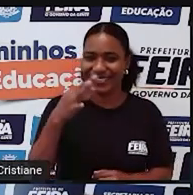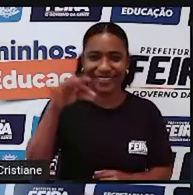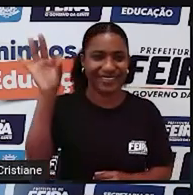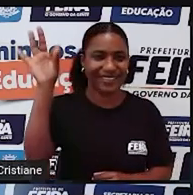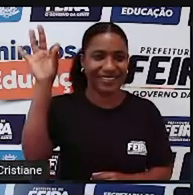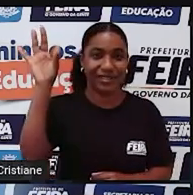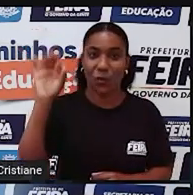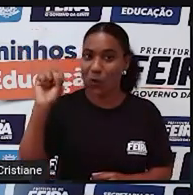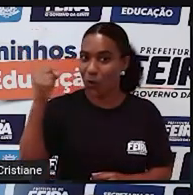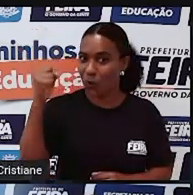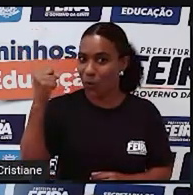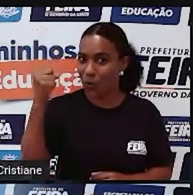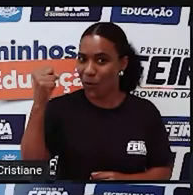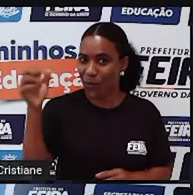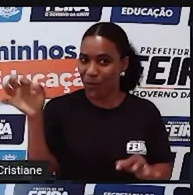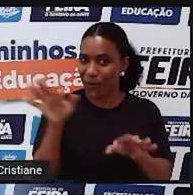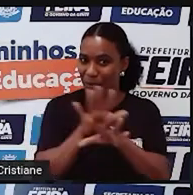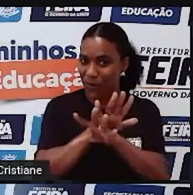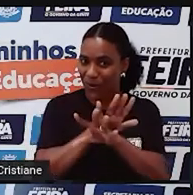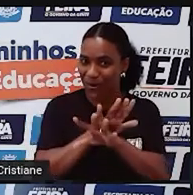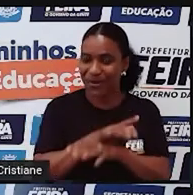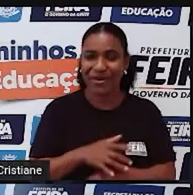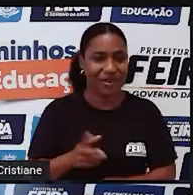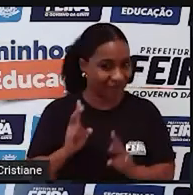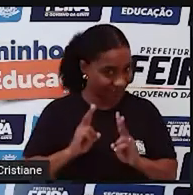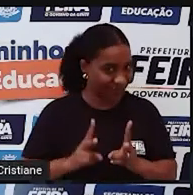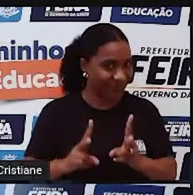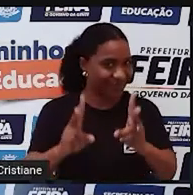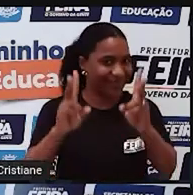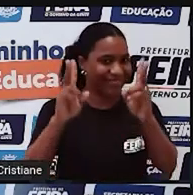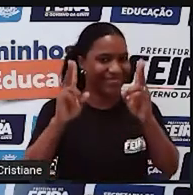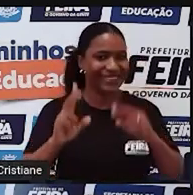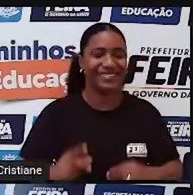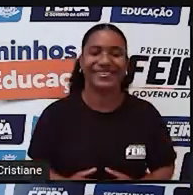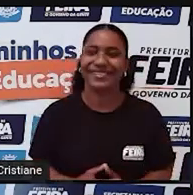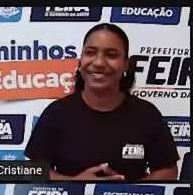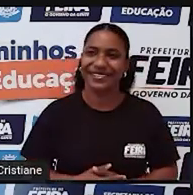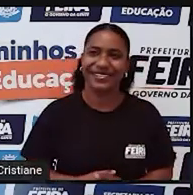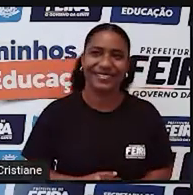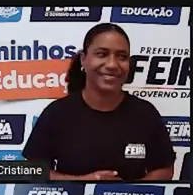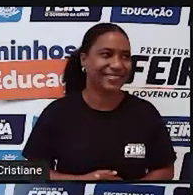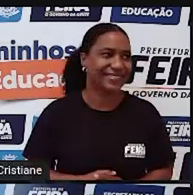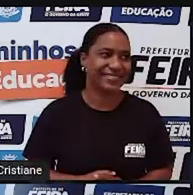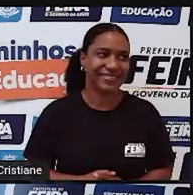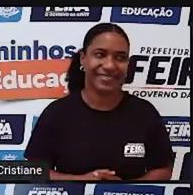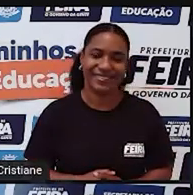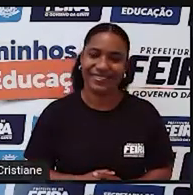Completamos o nível 8. Let's go. Number 9.